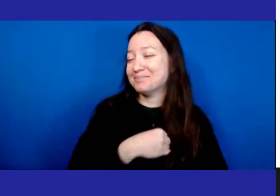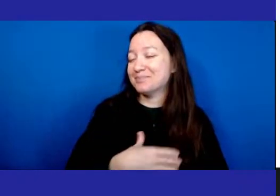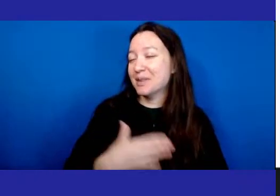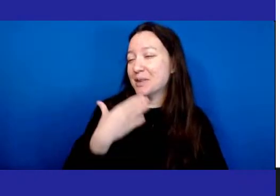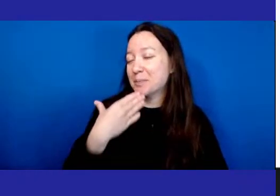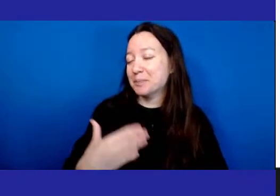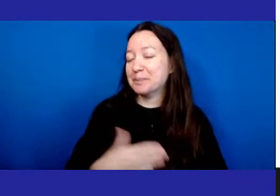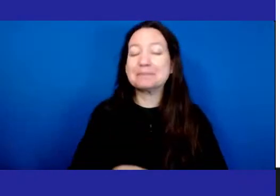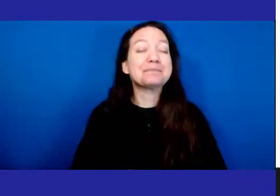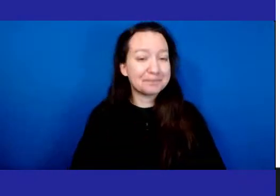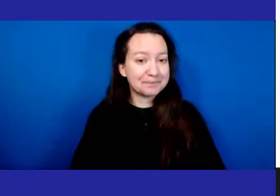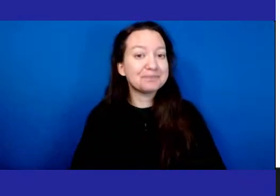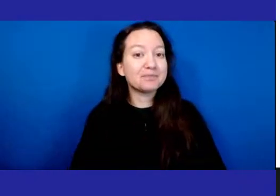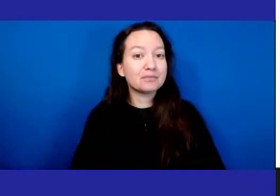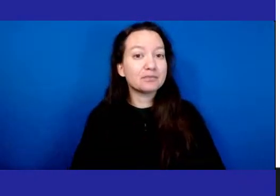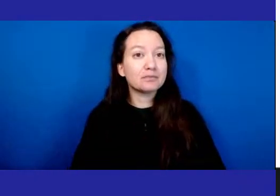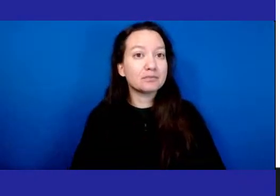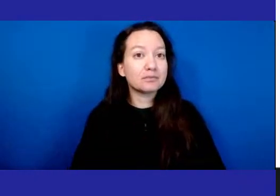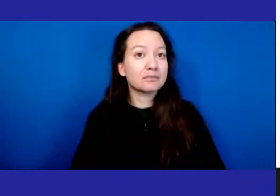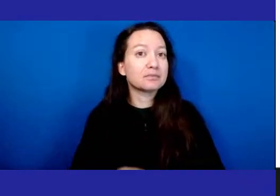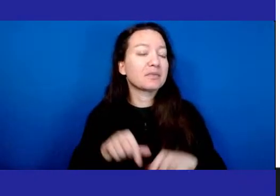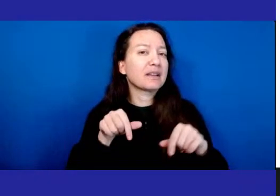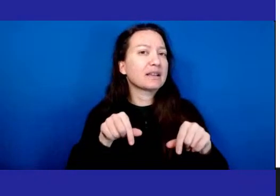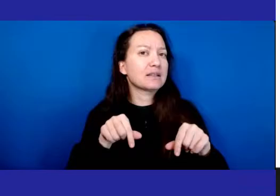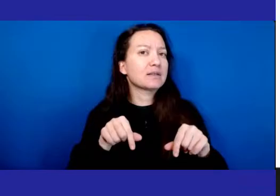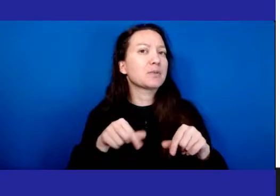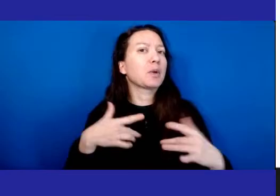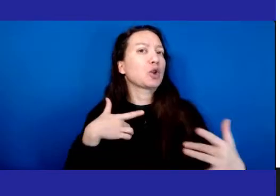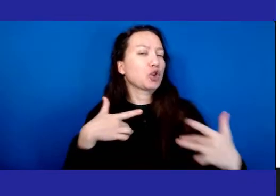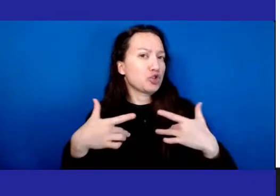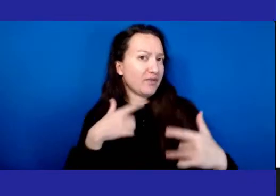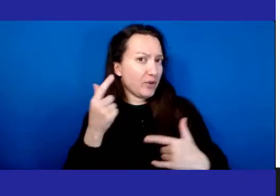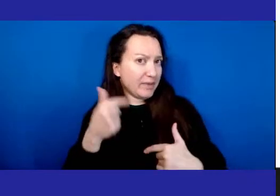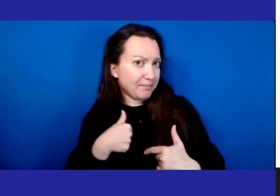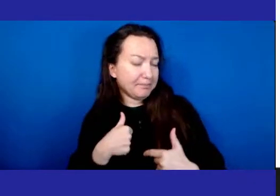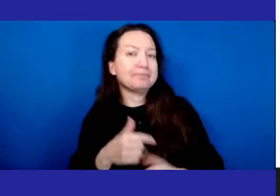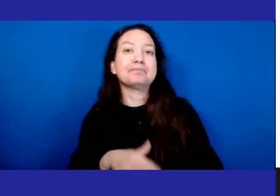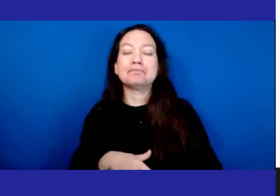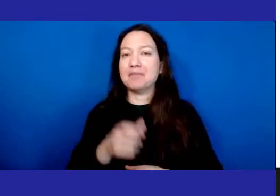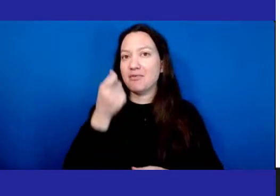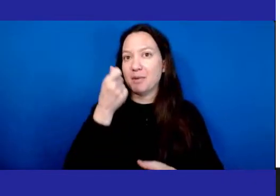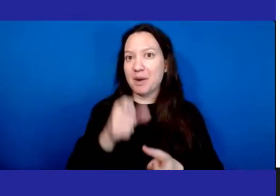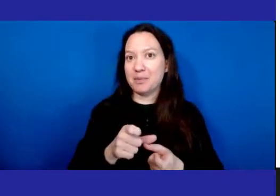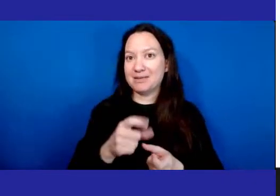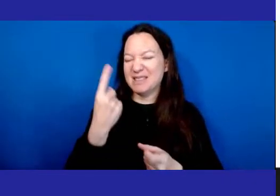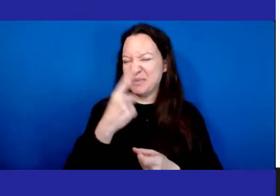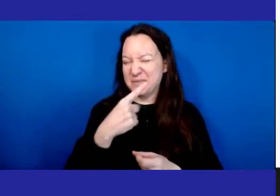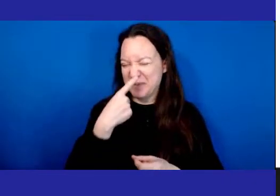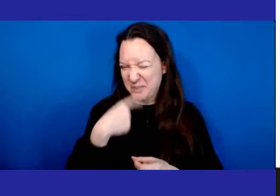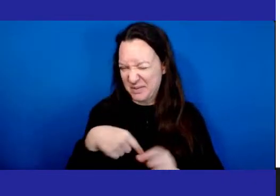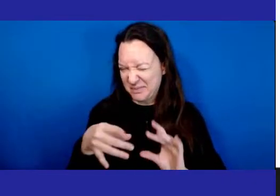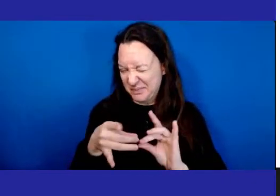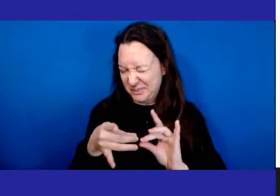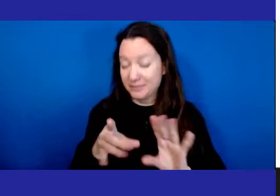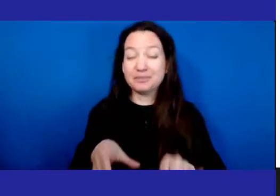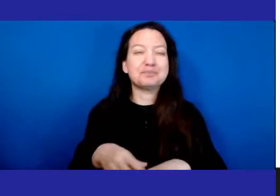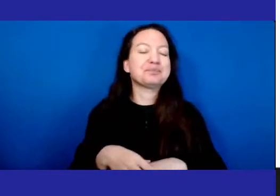you. But this brings up a concern for me because I remember something, if you guys remember something, okay?